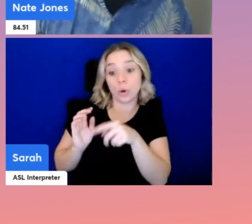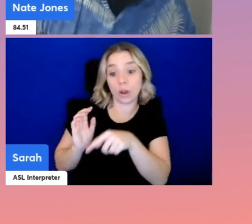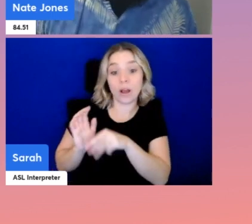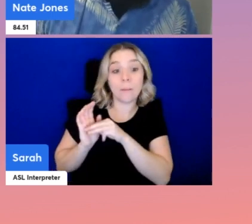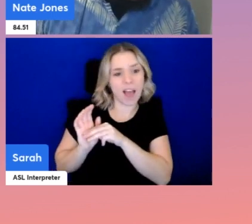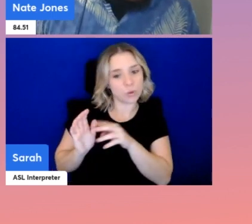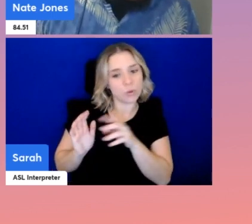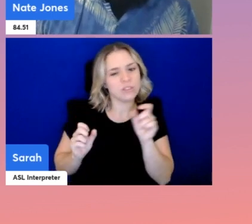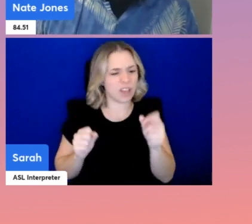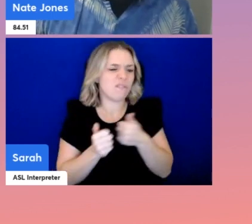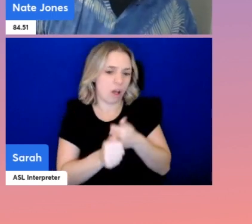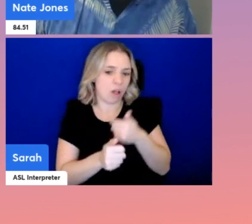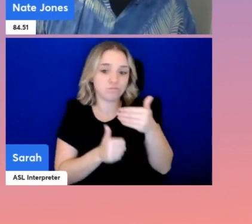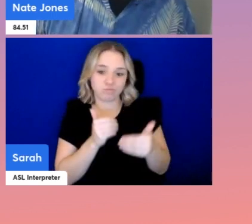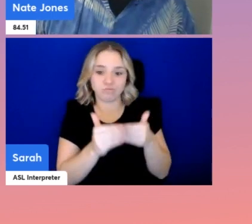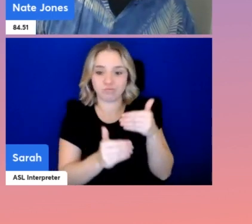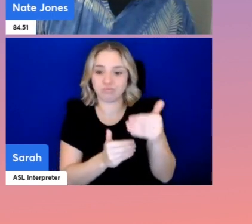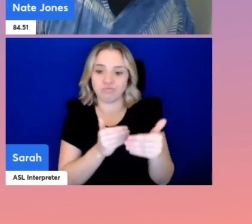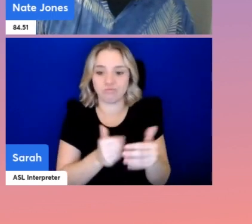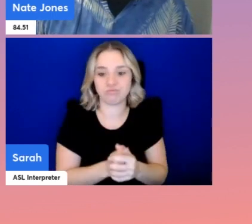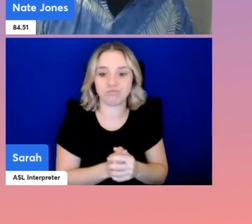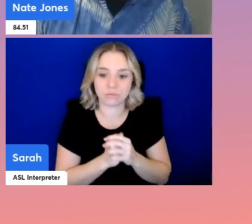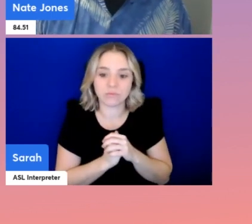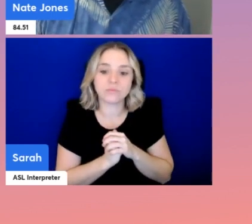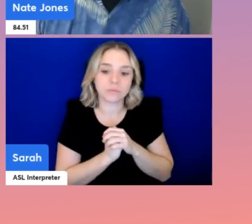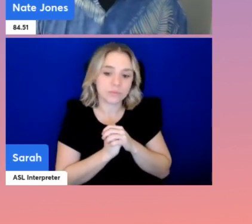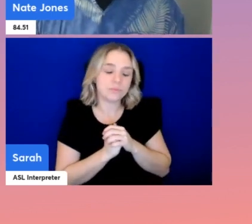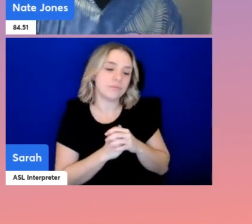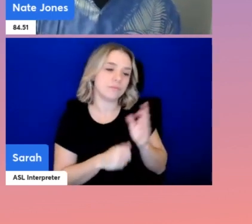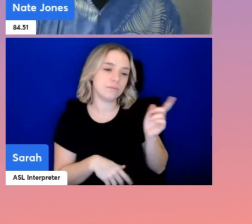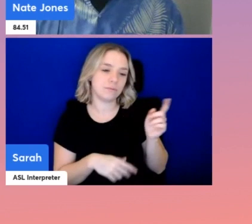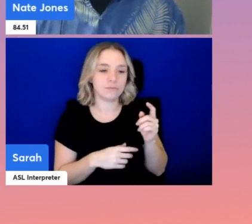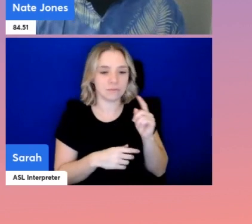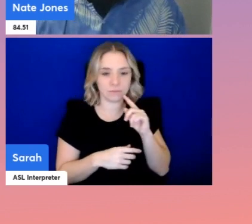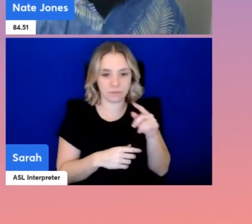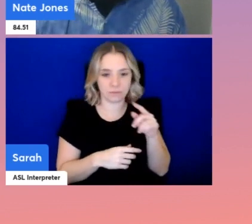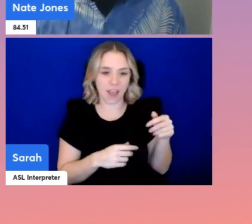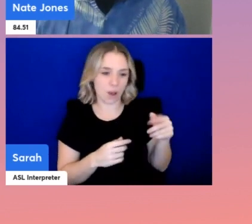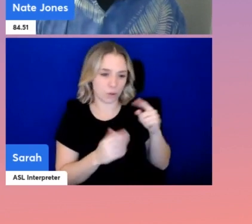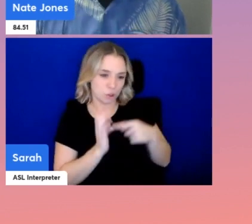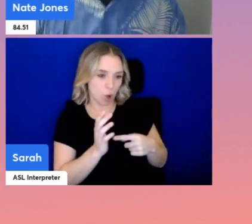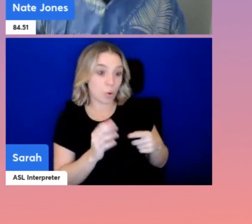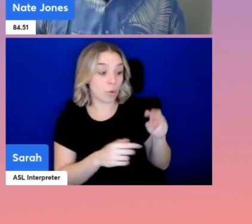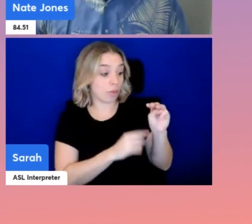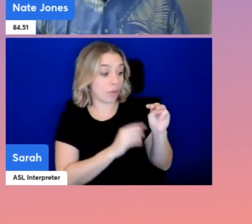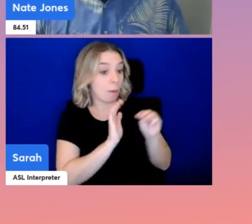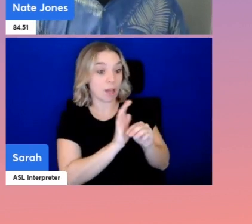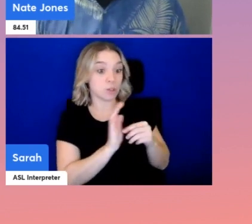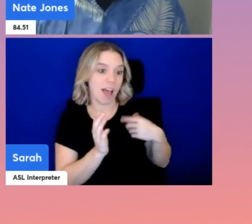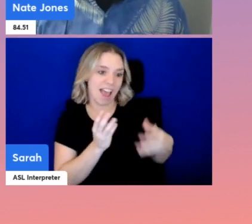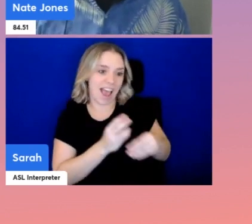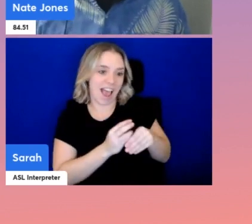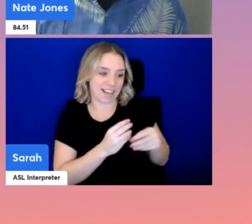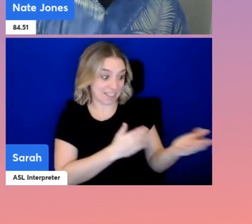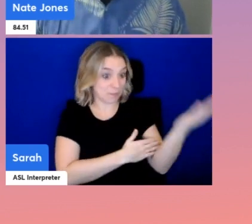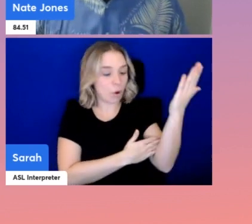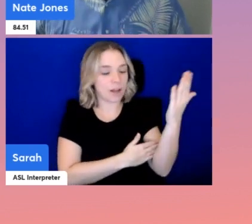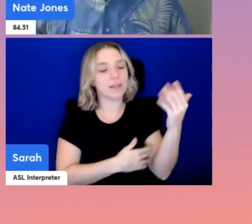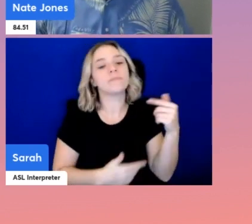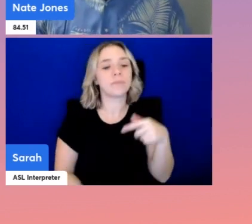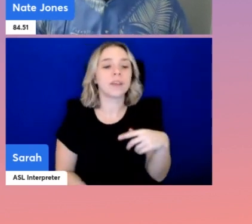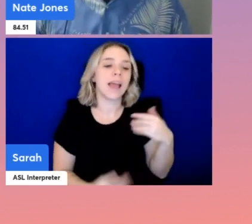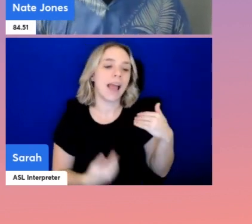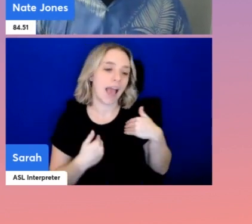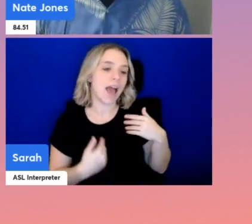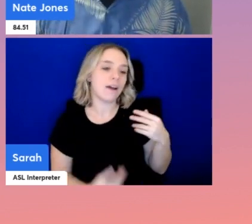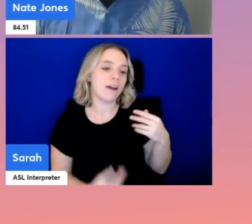that. So now I'll show you the module that I added this morning here. So we've got our HashiTalks test module. Again,